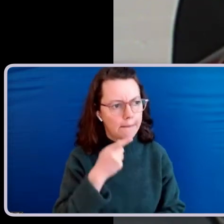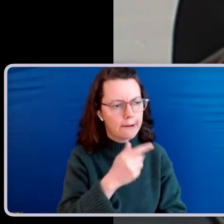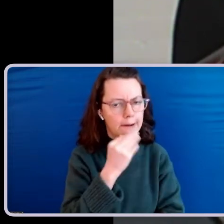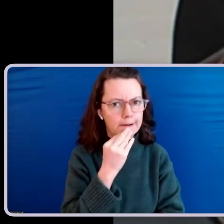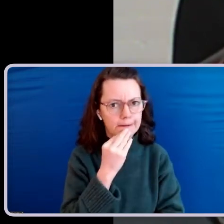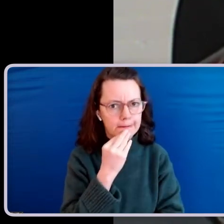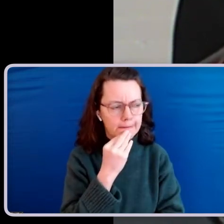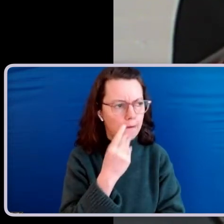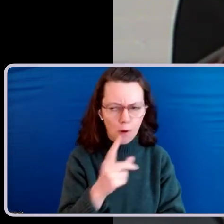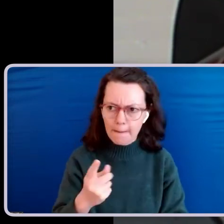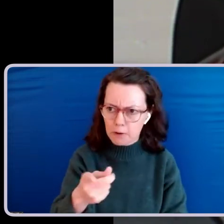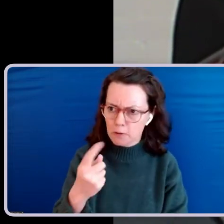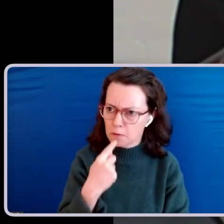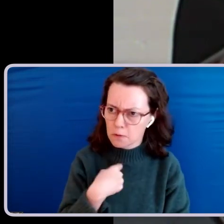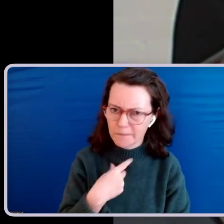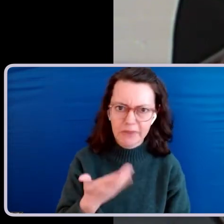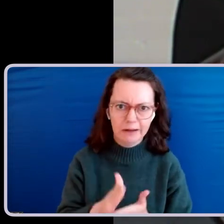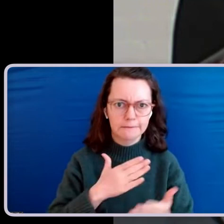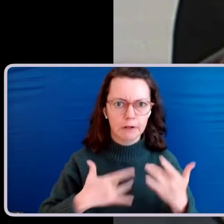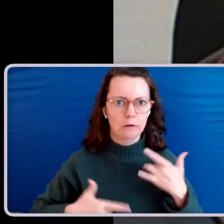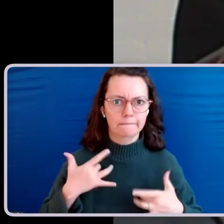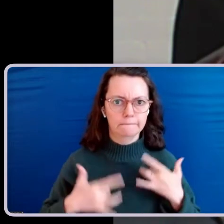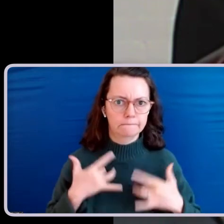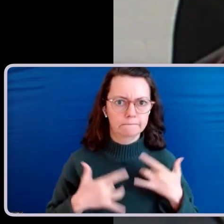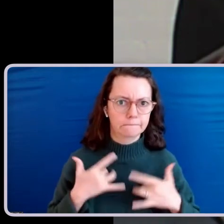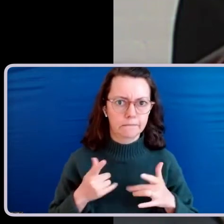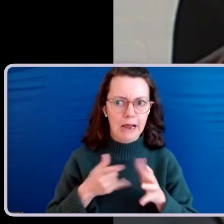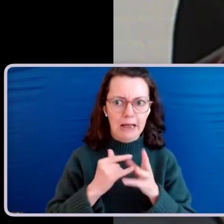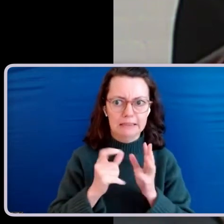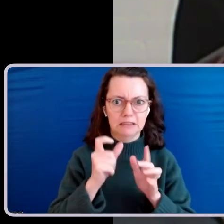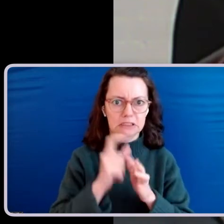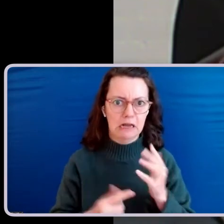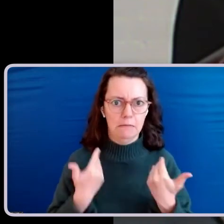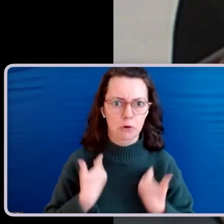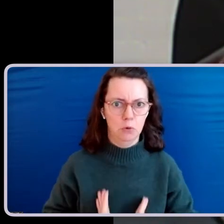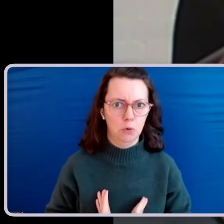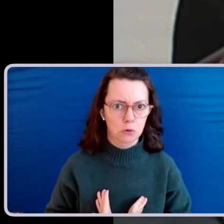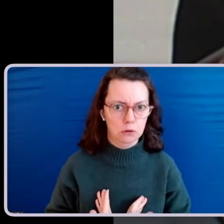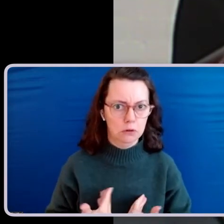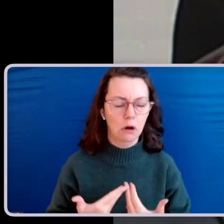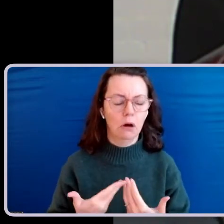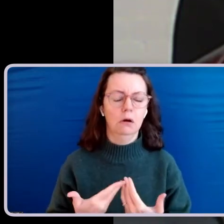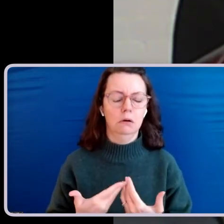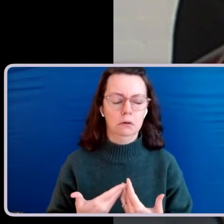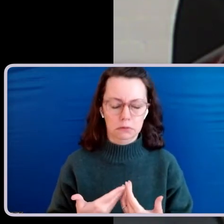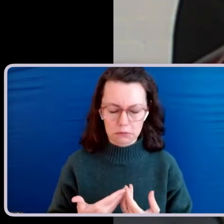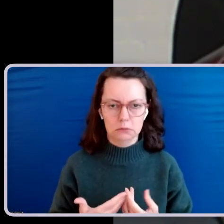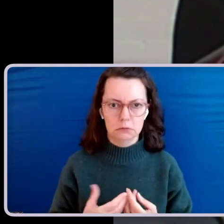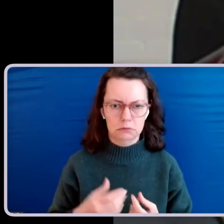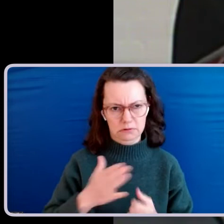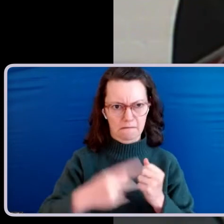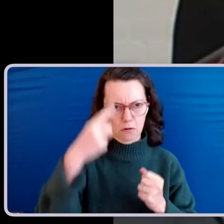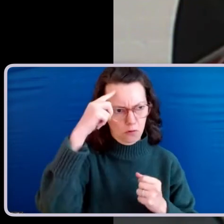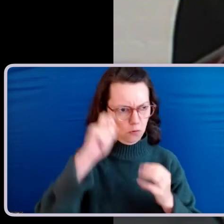their lives as disabled people for the first time, which I think can be confronting, and